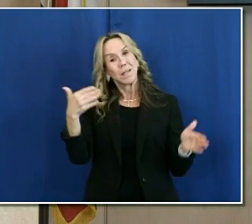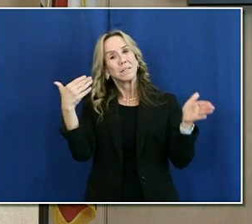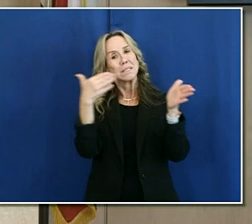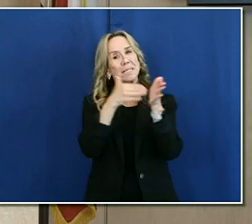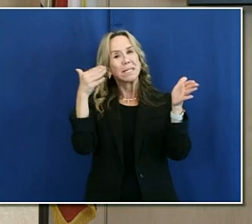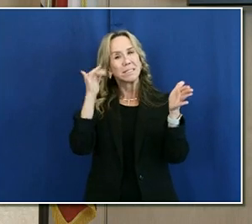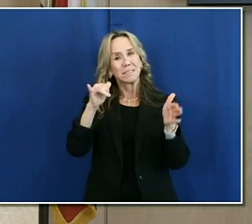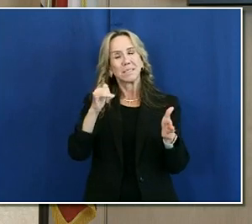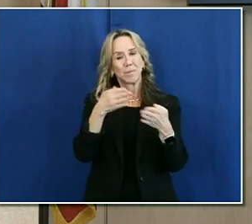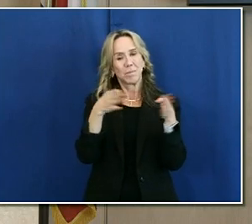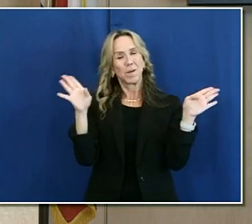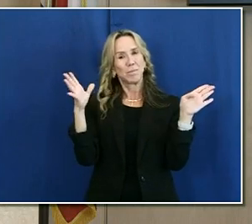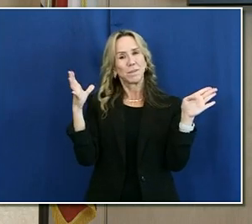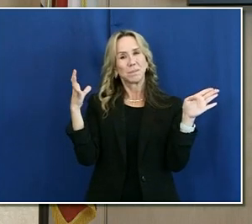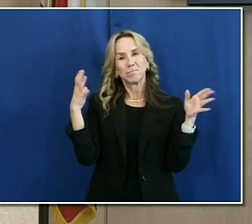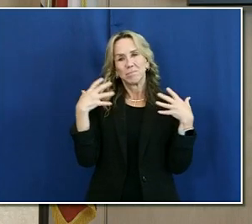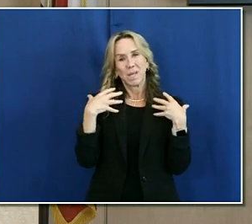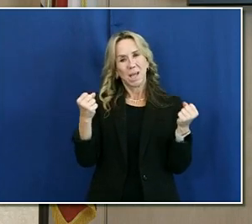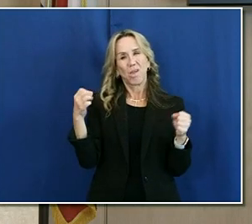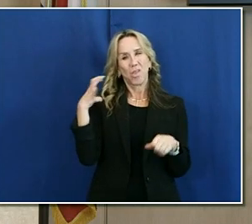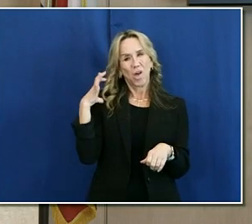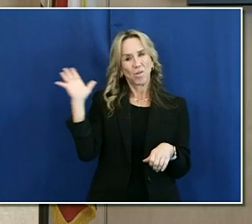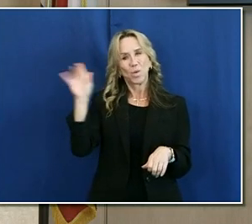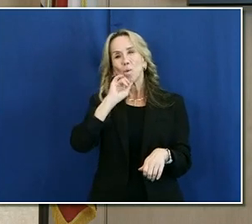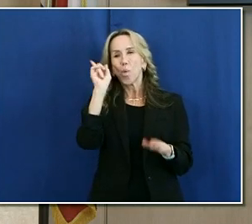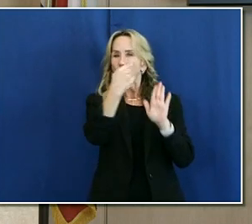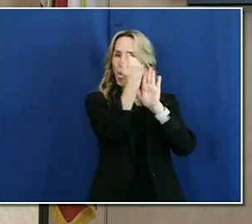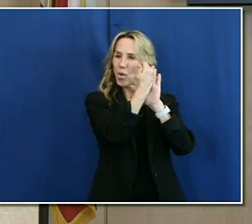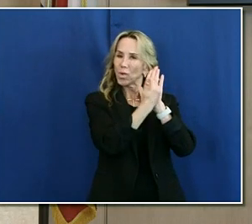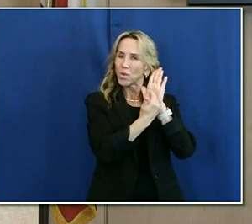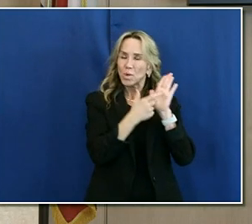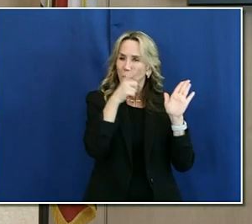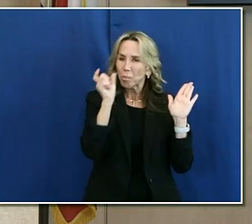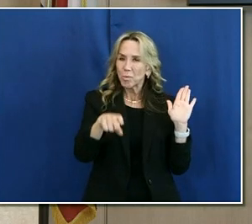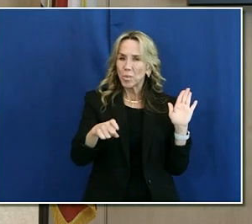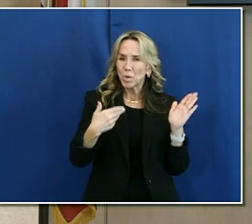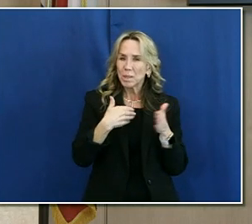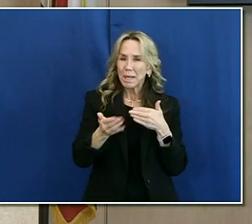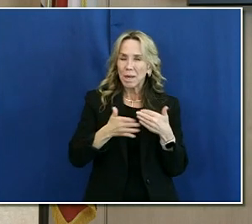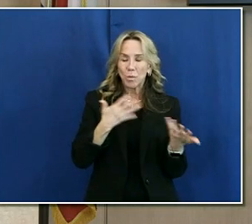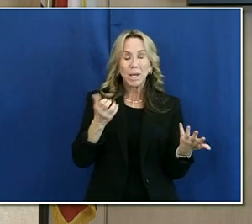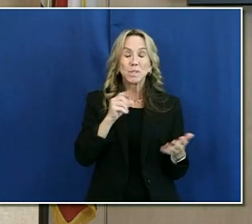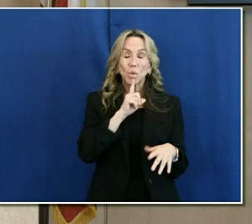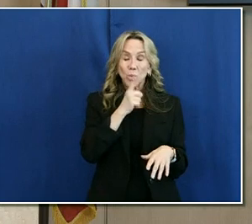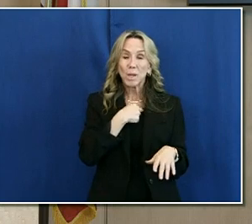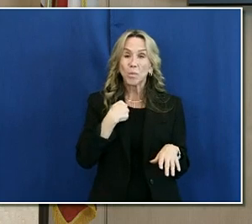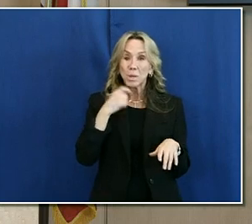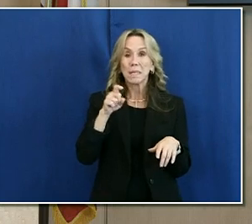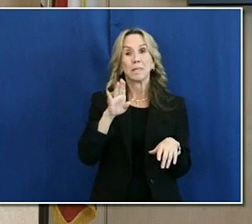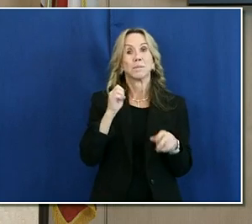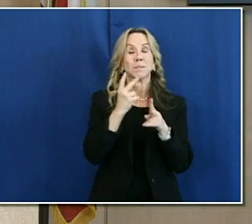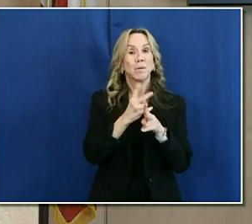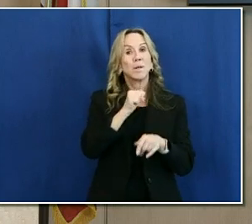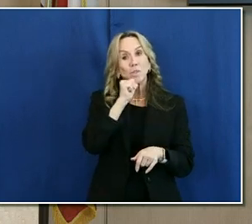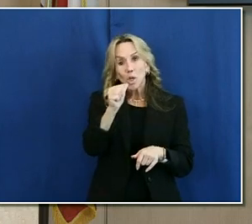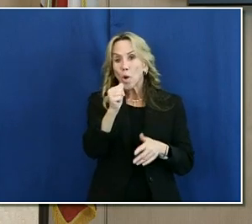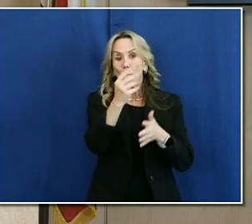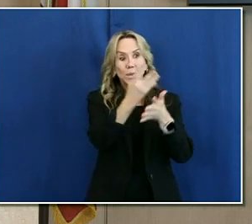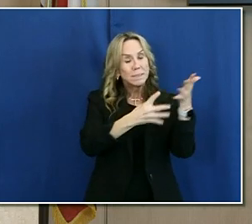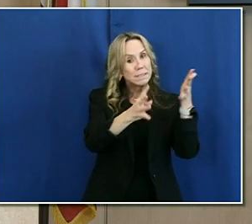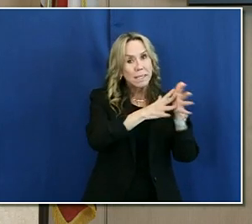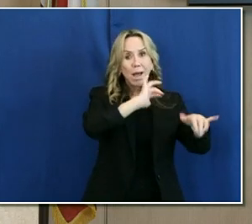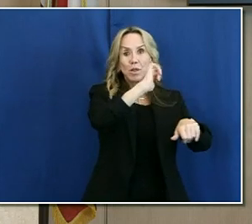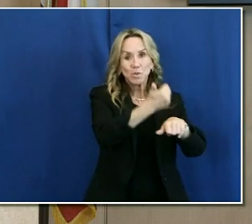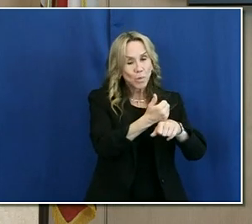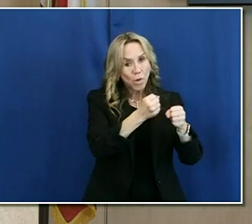health officer's order. Really, we need to be able to not schedule or attend those. But we are